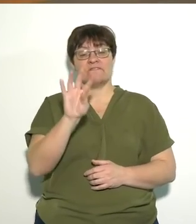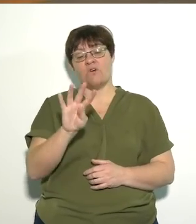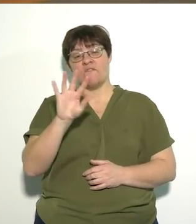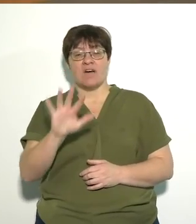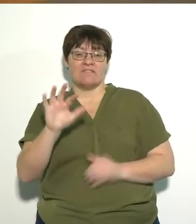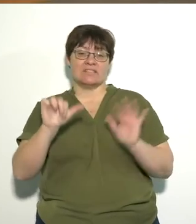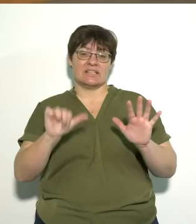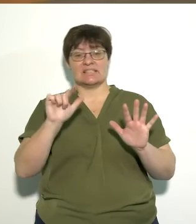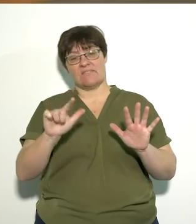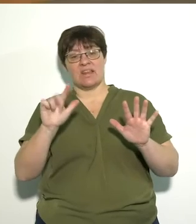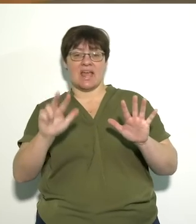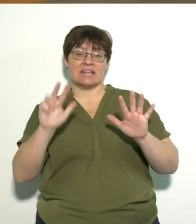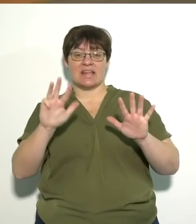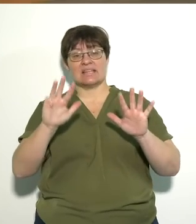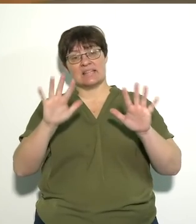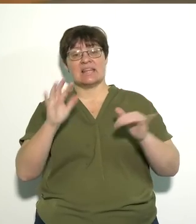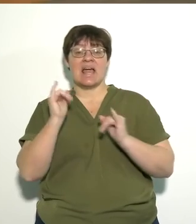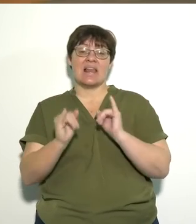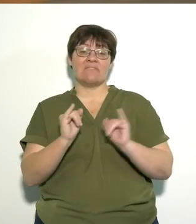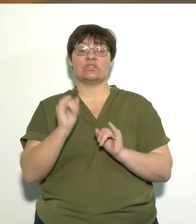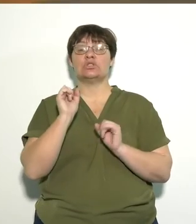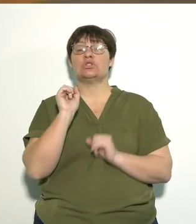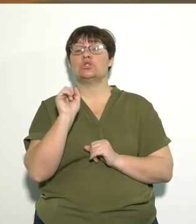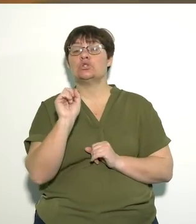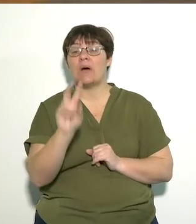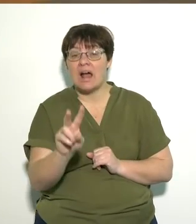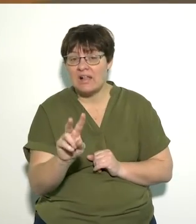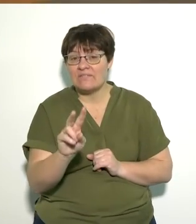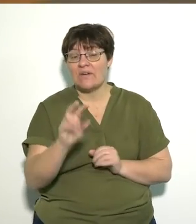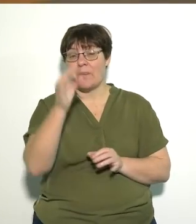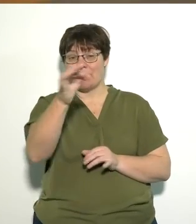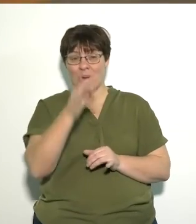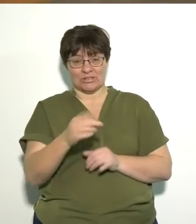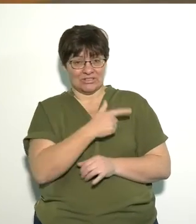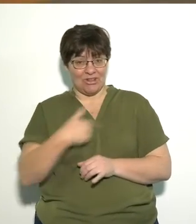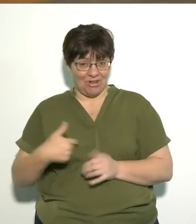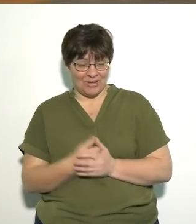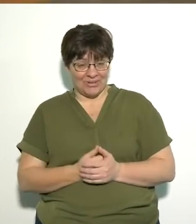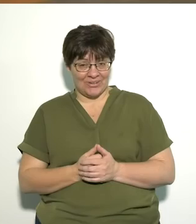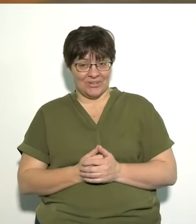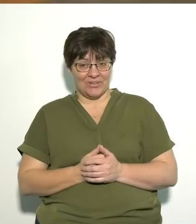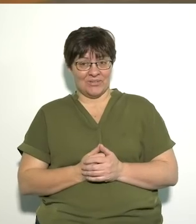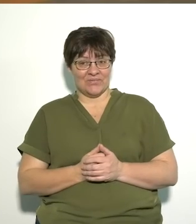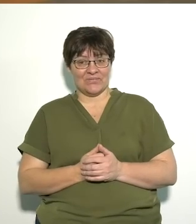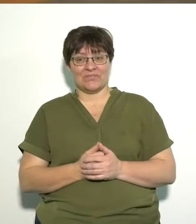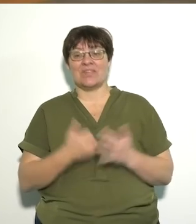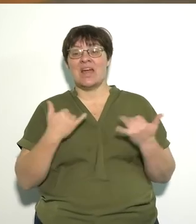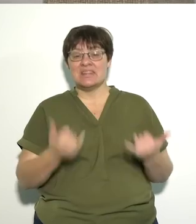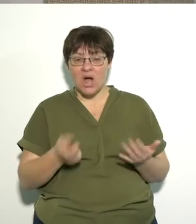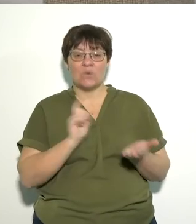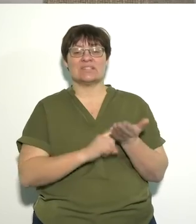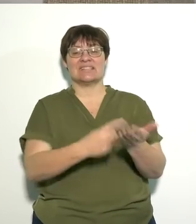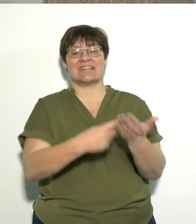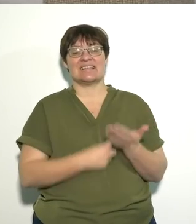3, 4, 5, 6, 7, 8, 9, 10, 11, 12 bottle tops long. And from there, you